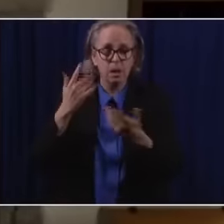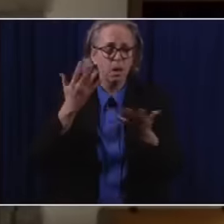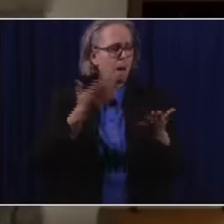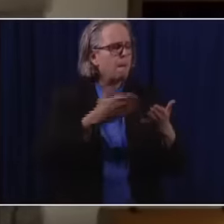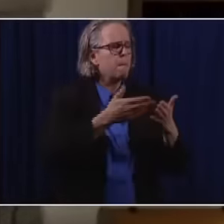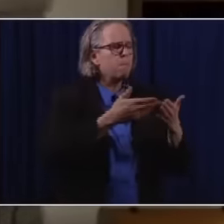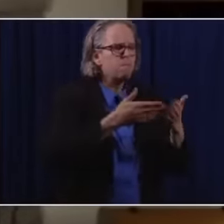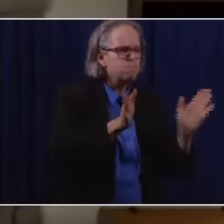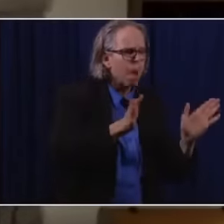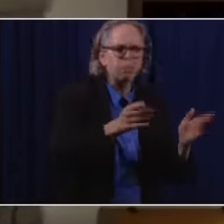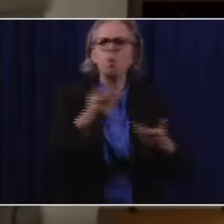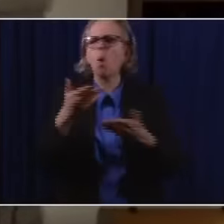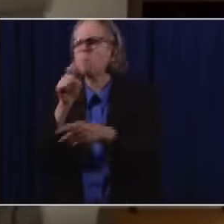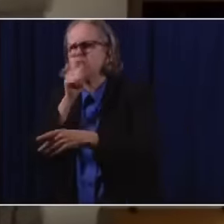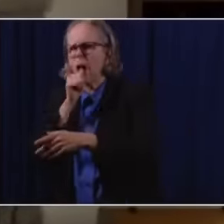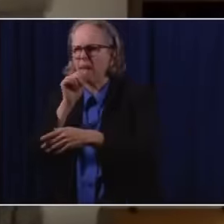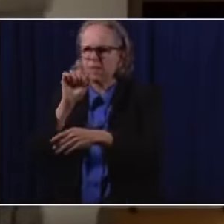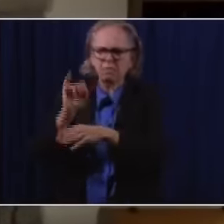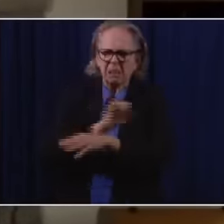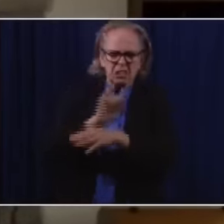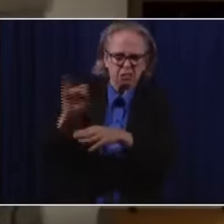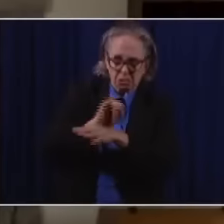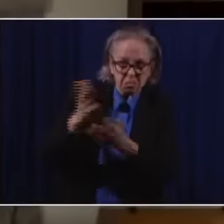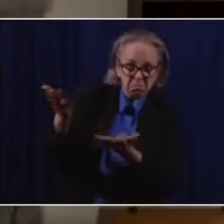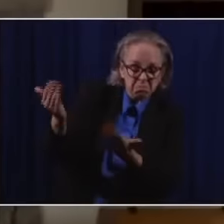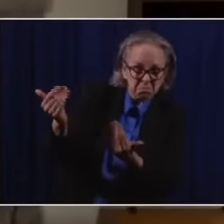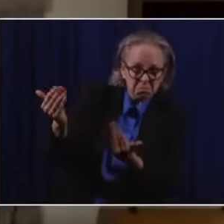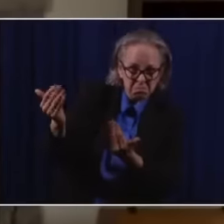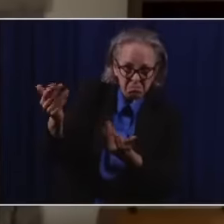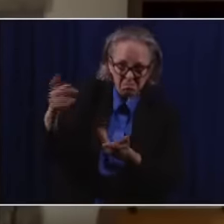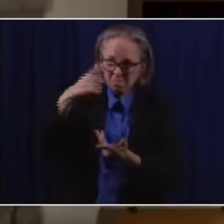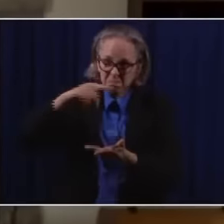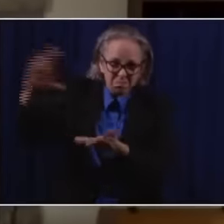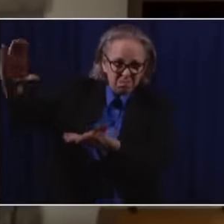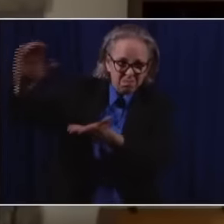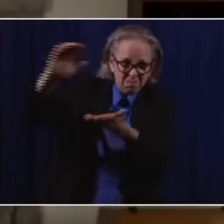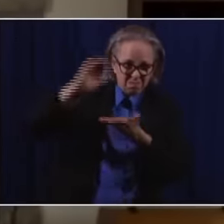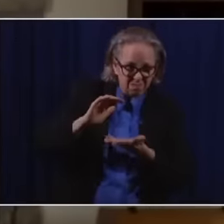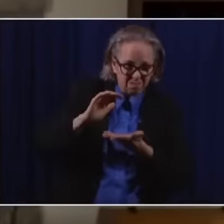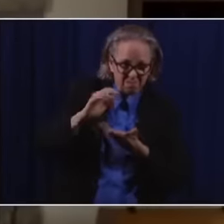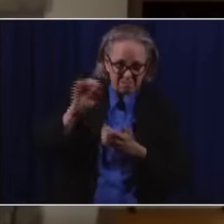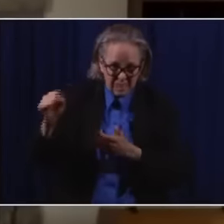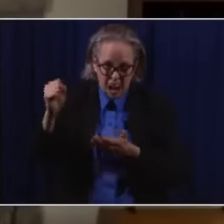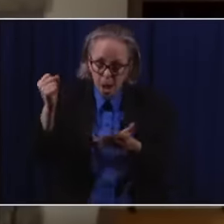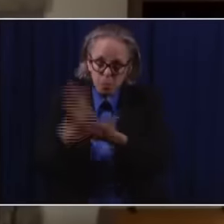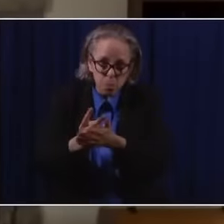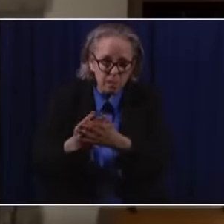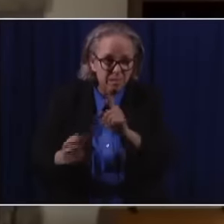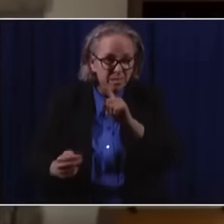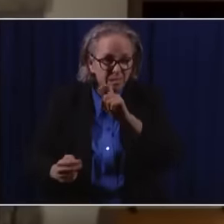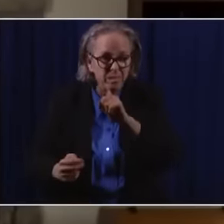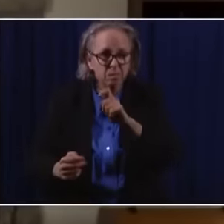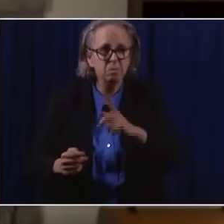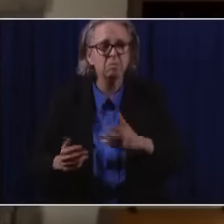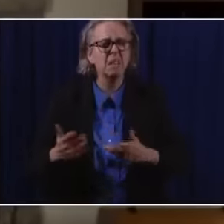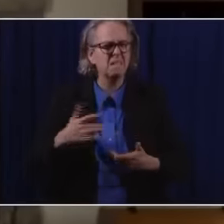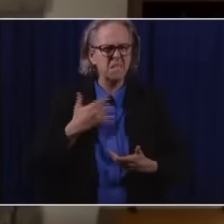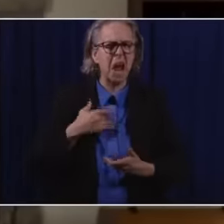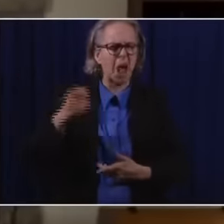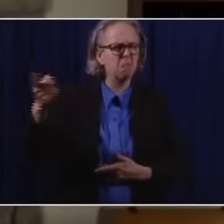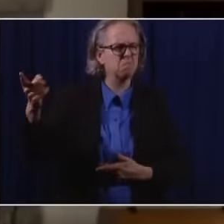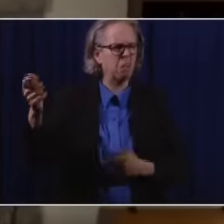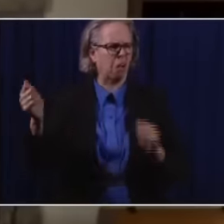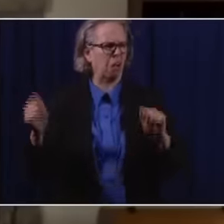ongoing pandemic. We felt that BWC could do this and stay fiscally solvent and